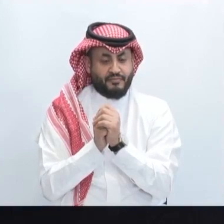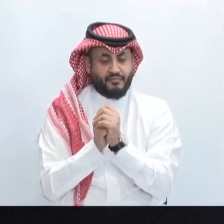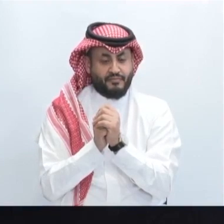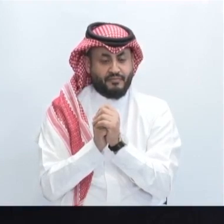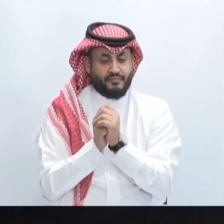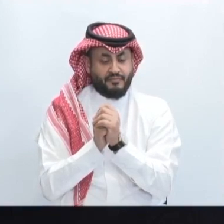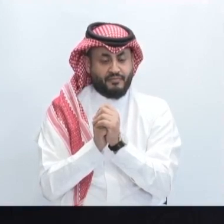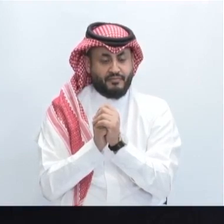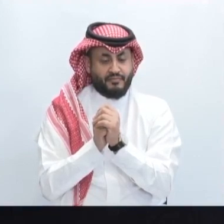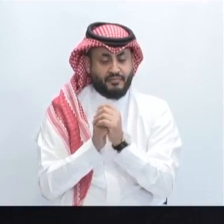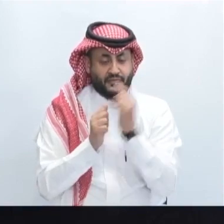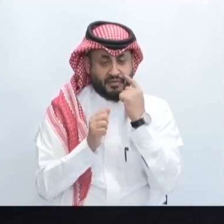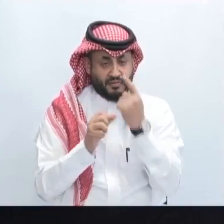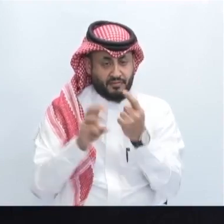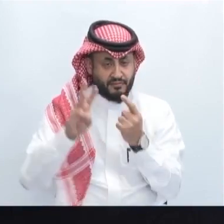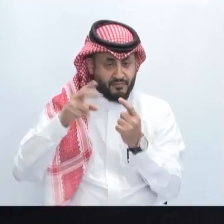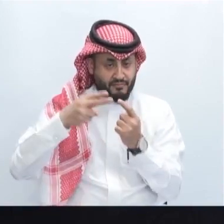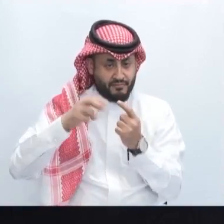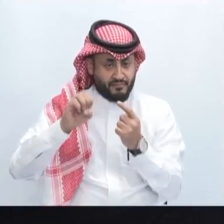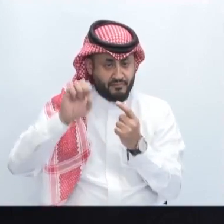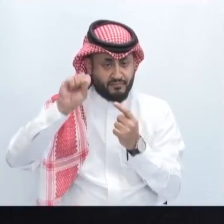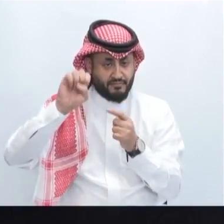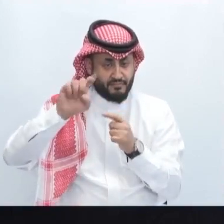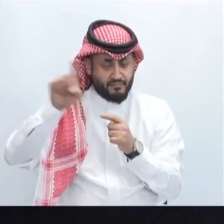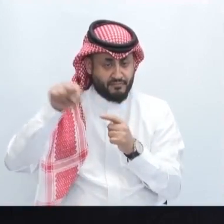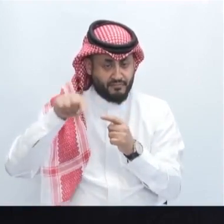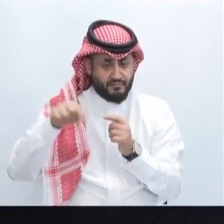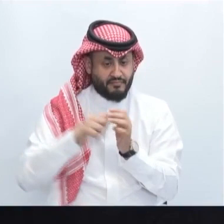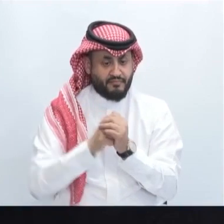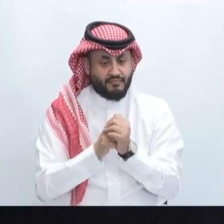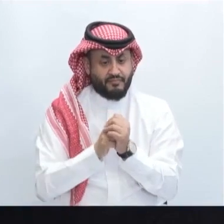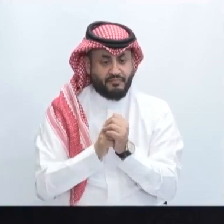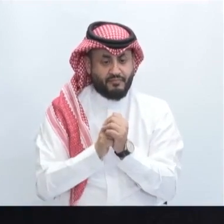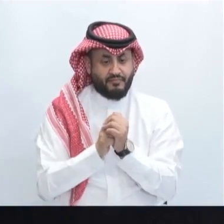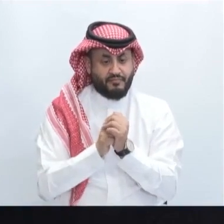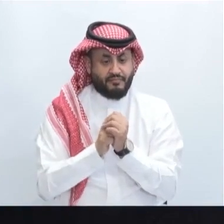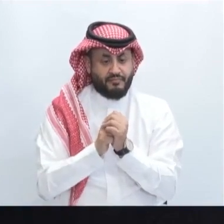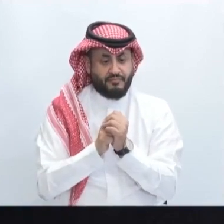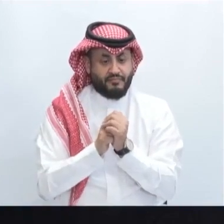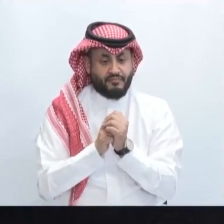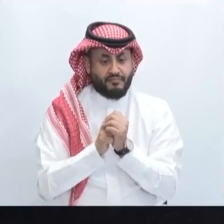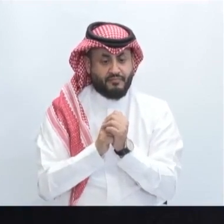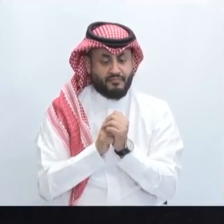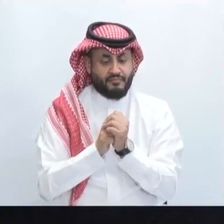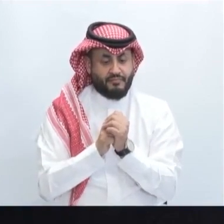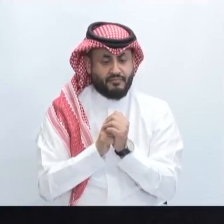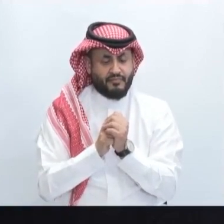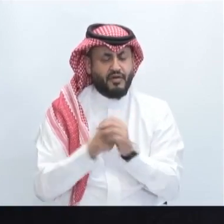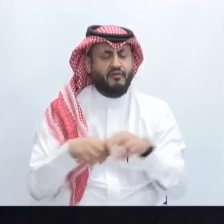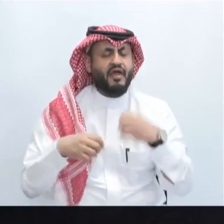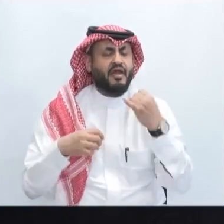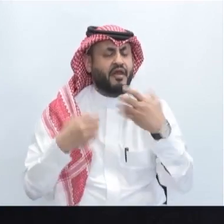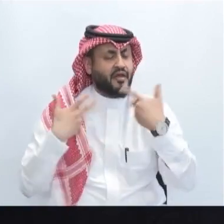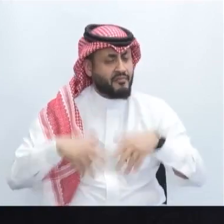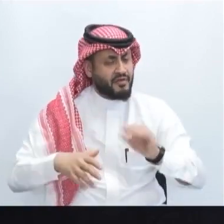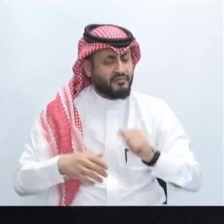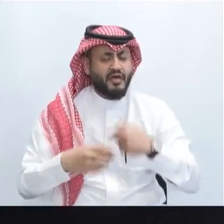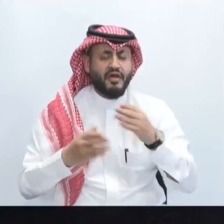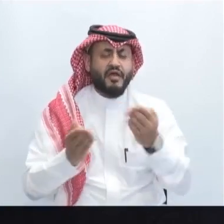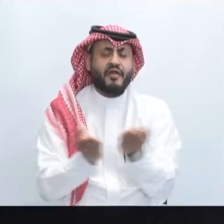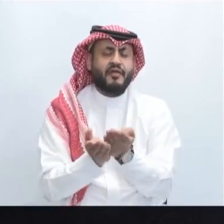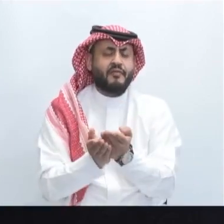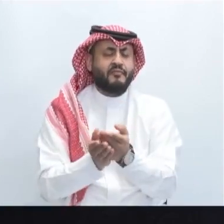that starts with whose. Question that starts with whose, not only with clothing, but even for